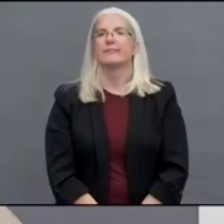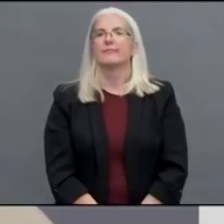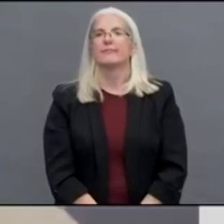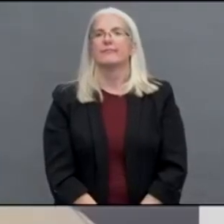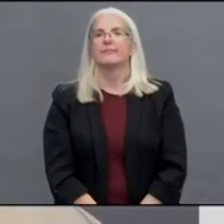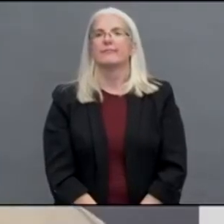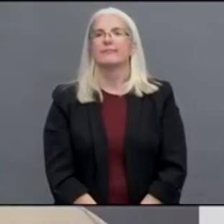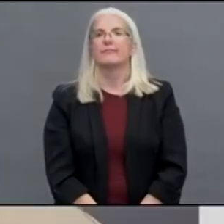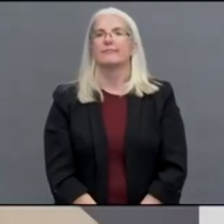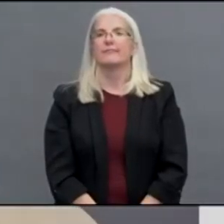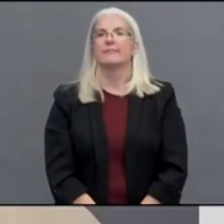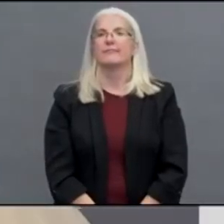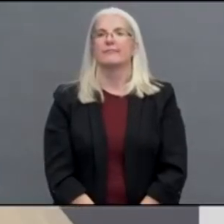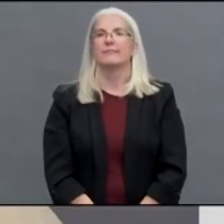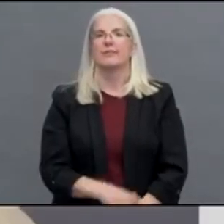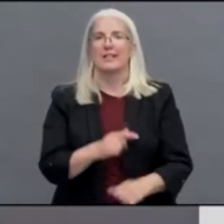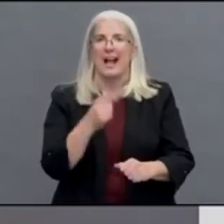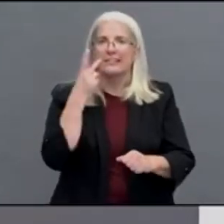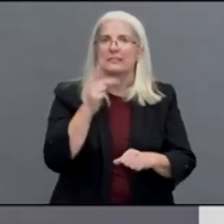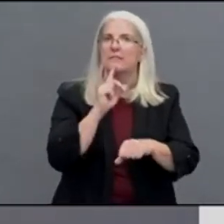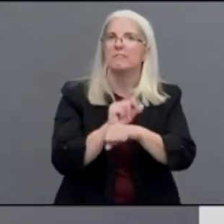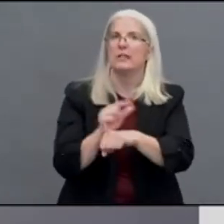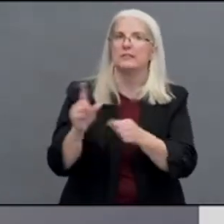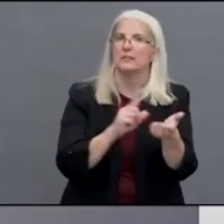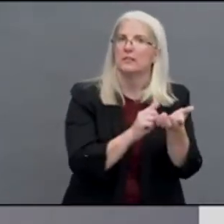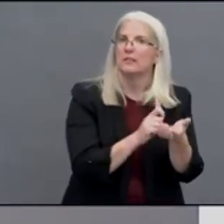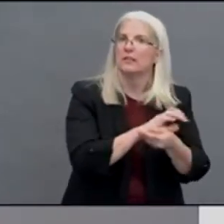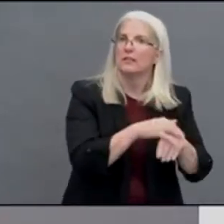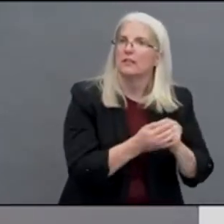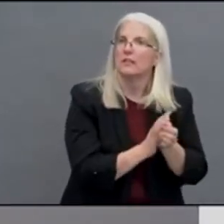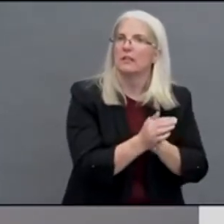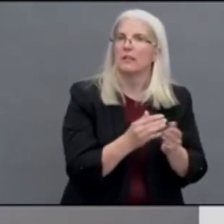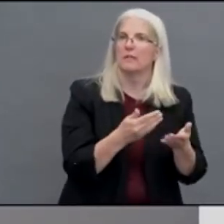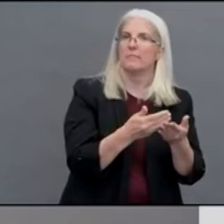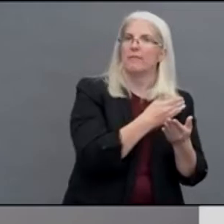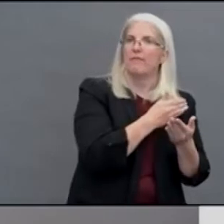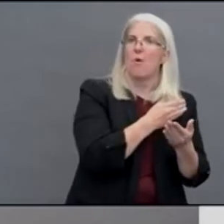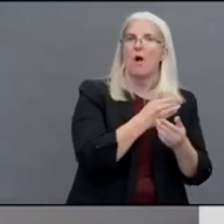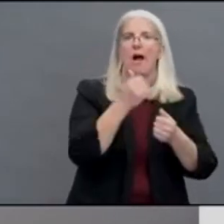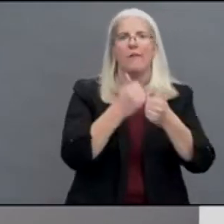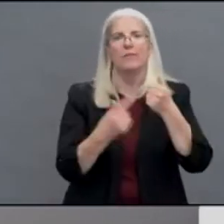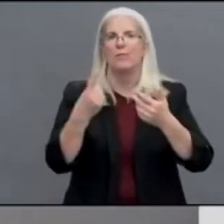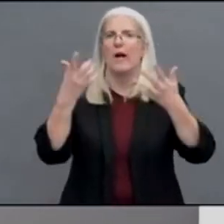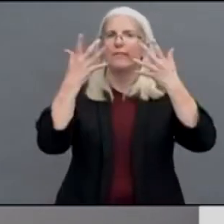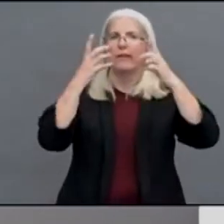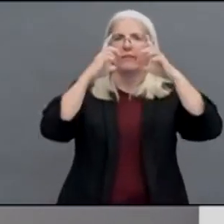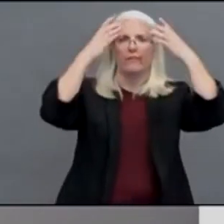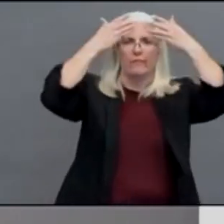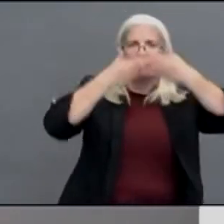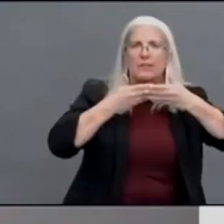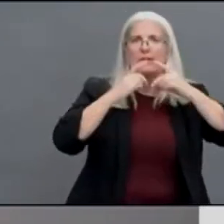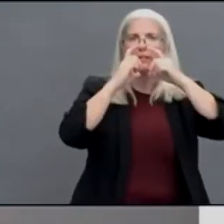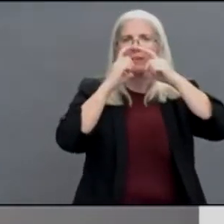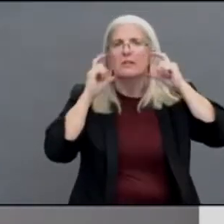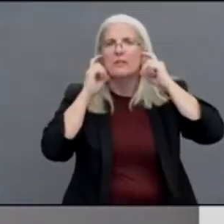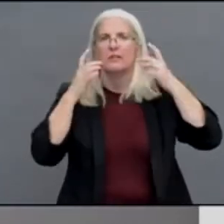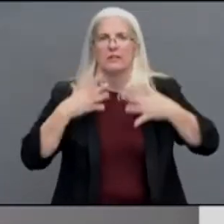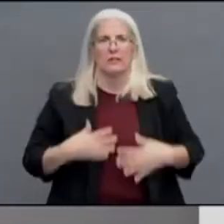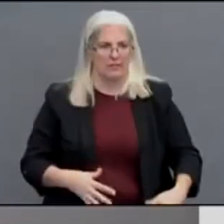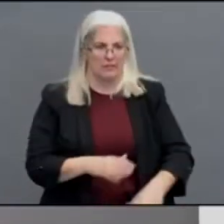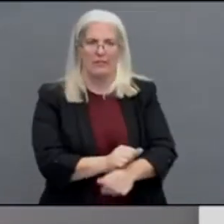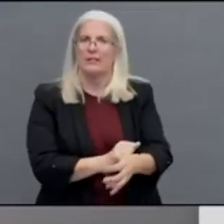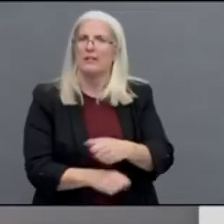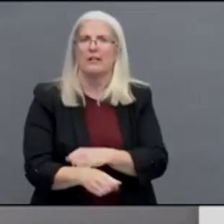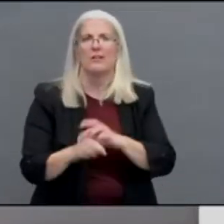sanitizing. Everybody keeps their PPE on. Very friendly staff. All the staff that I've gotten,